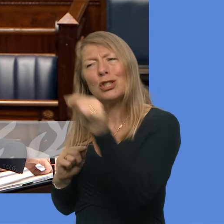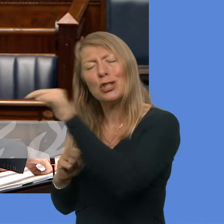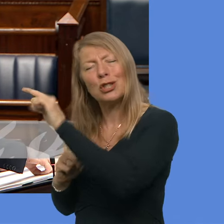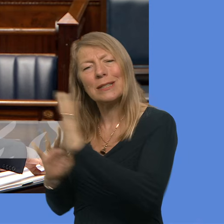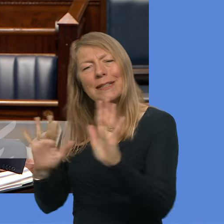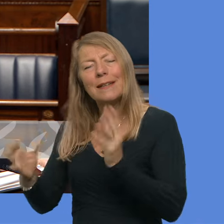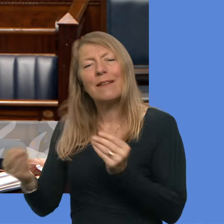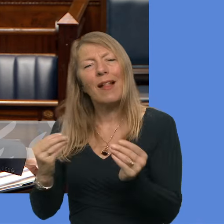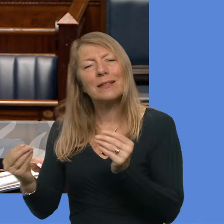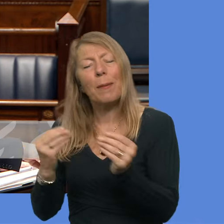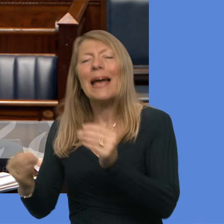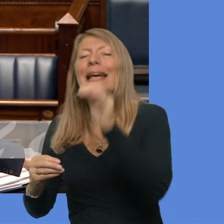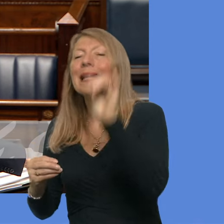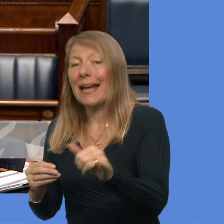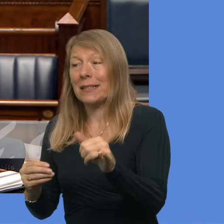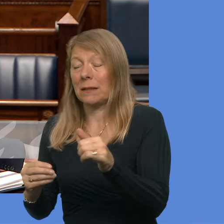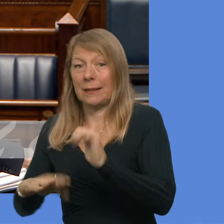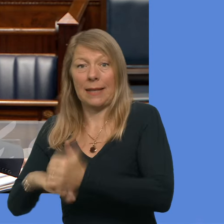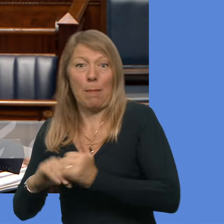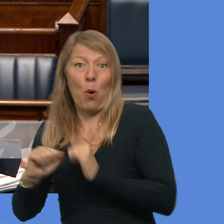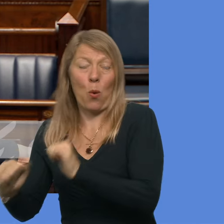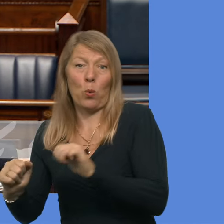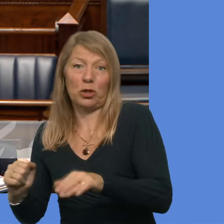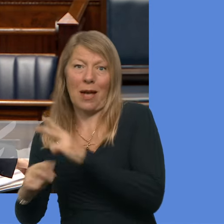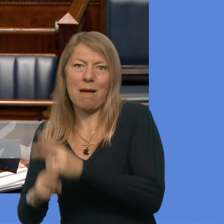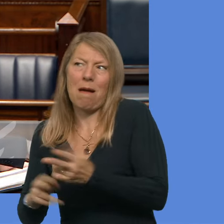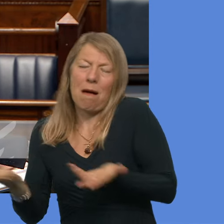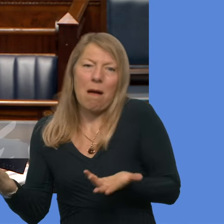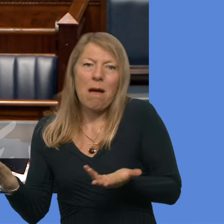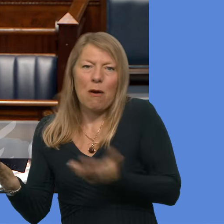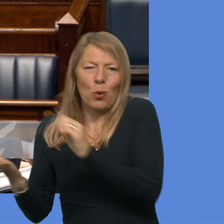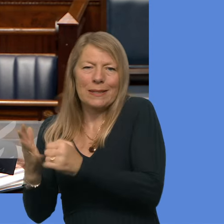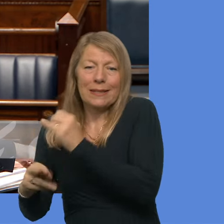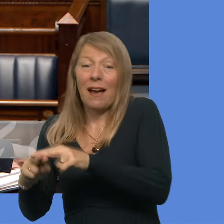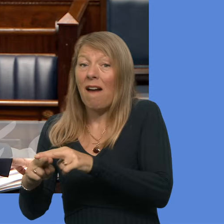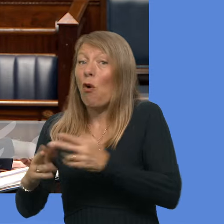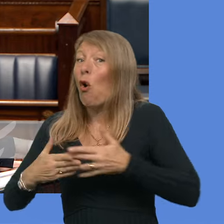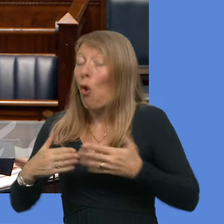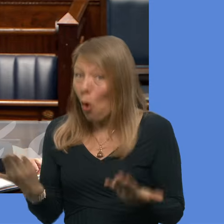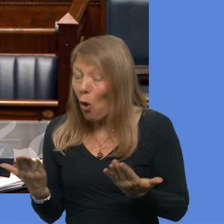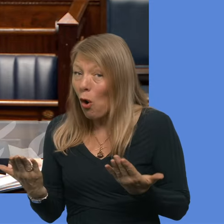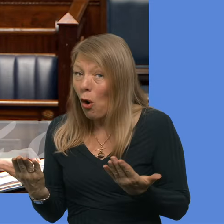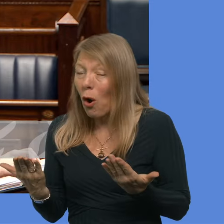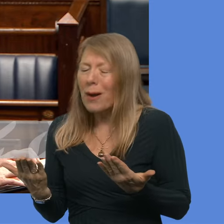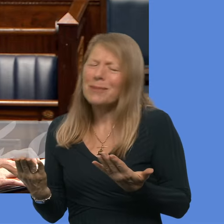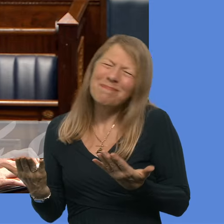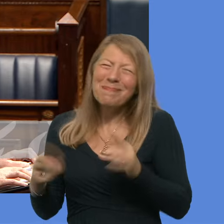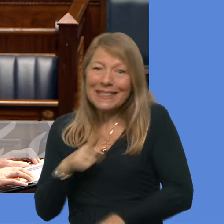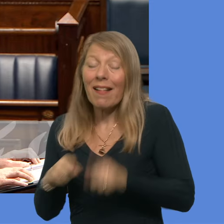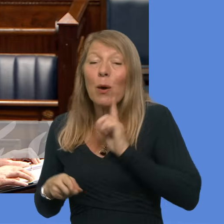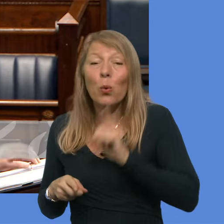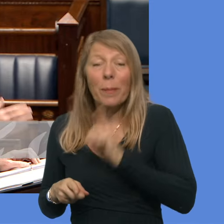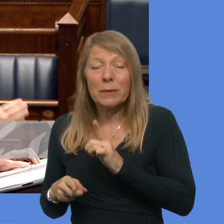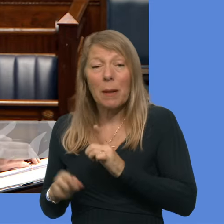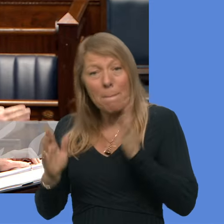in terms of childcare provision for staff who they're very keen to get and to hold on to, but also in terms of allowing particularly women back into the workforce,